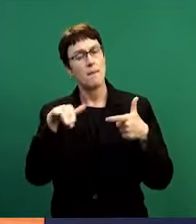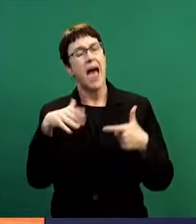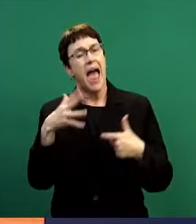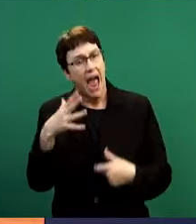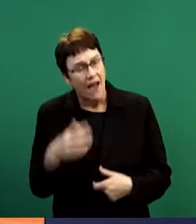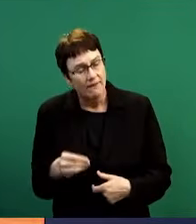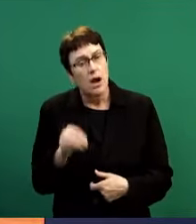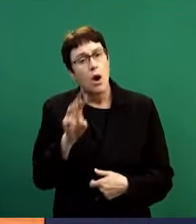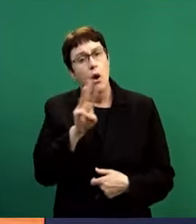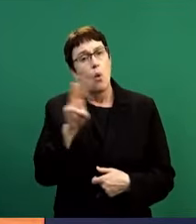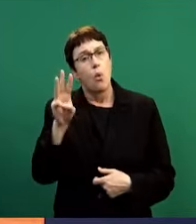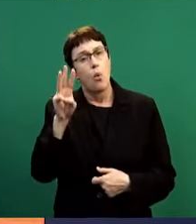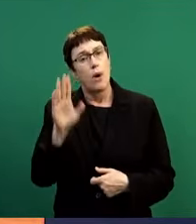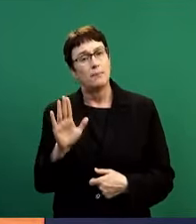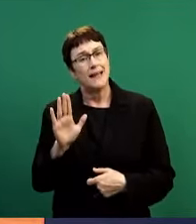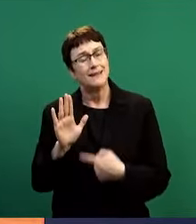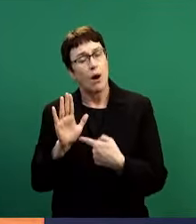Bank.